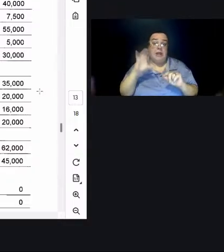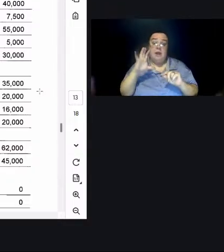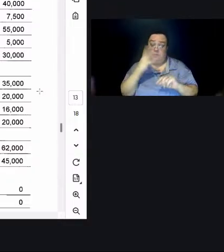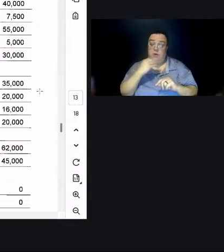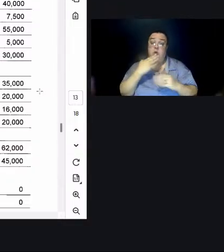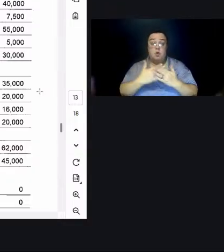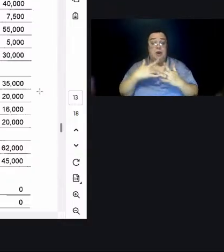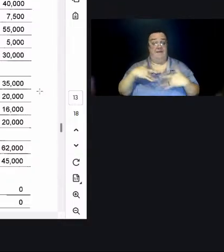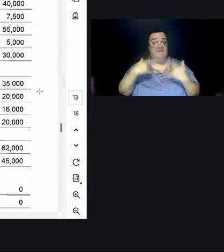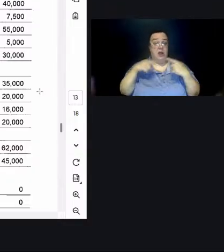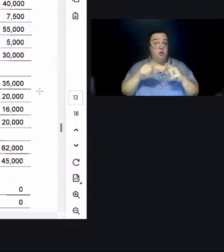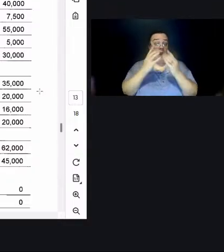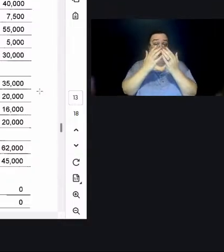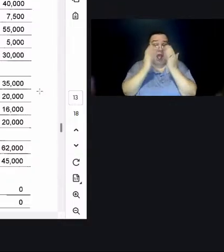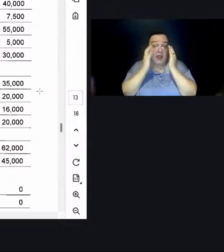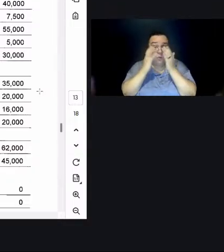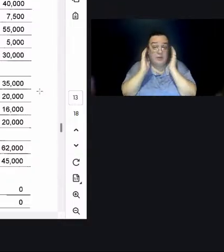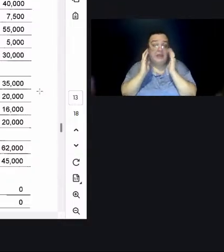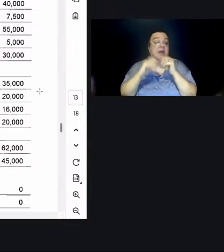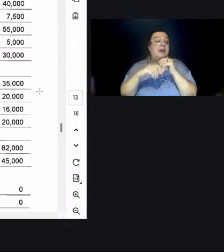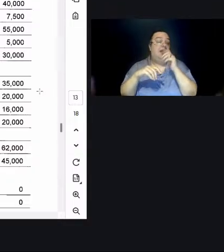But all of that